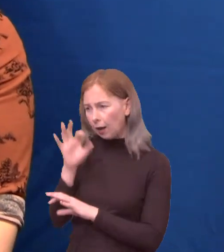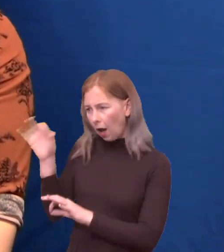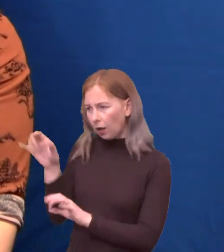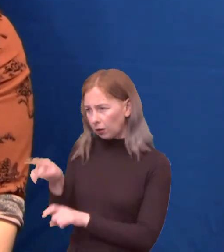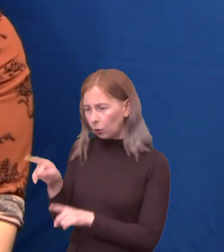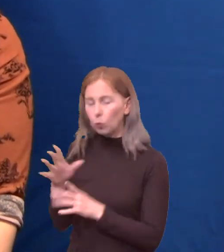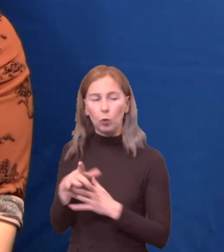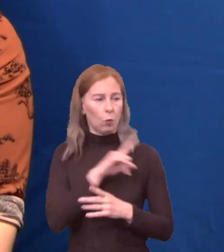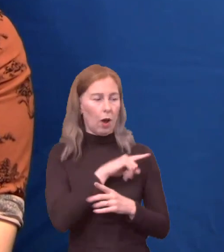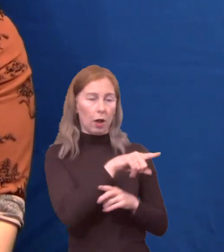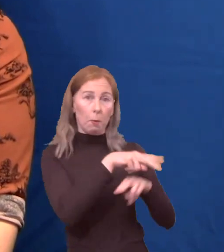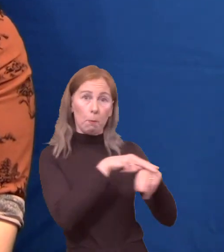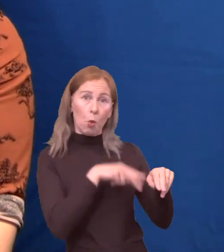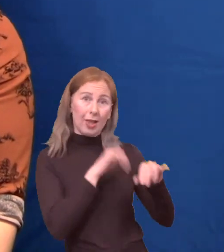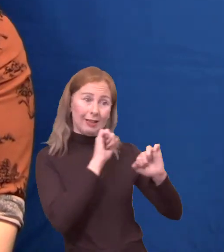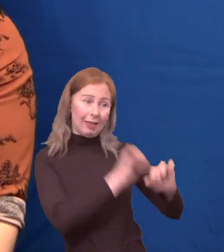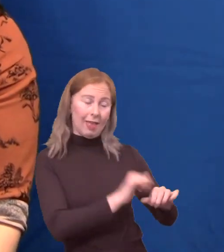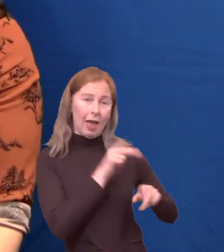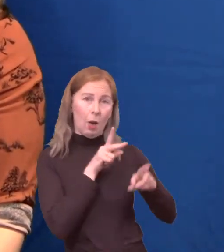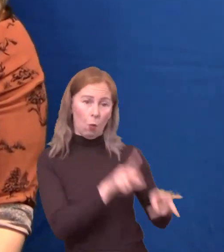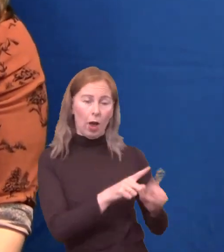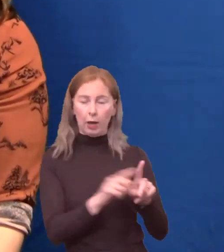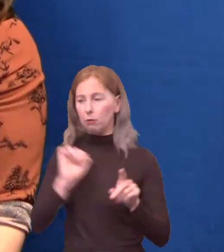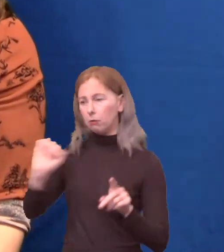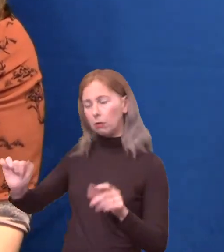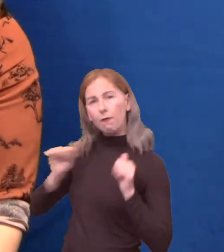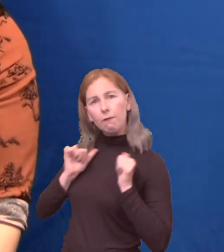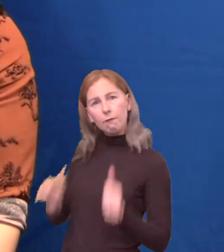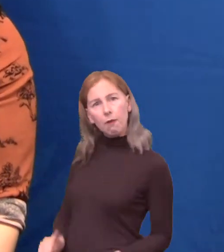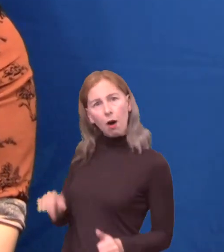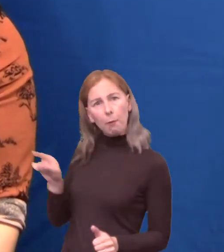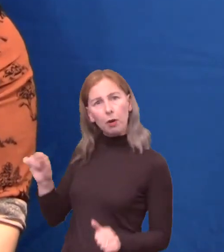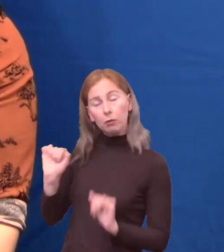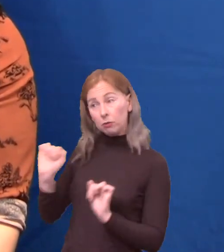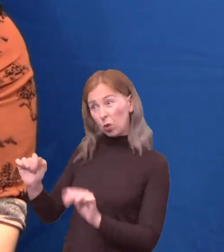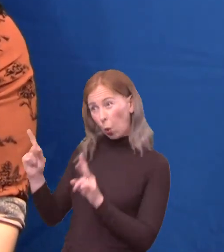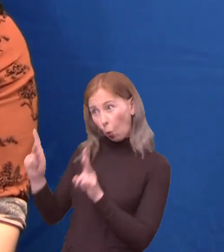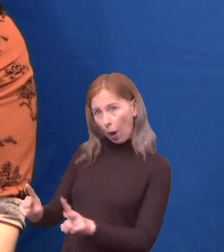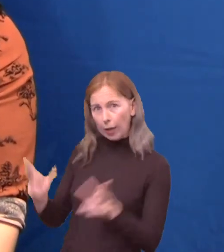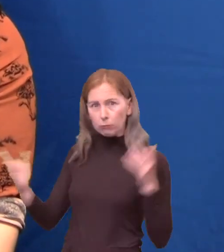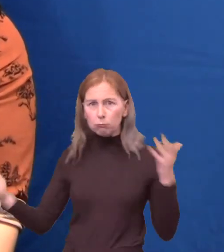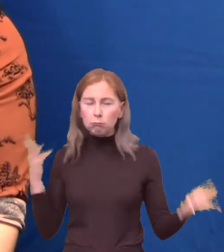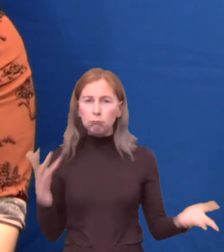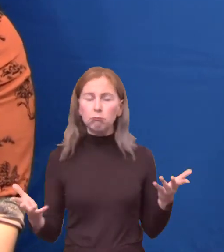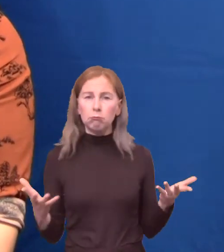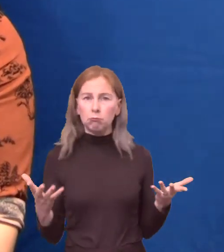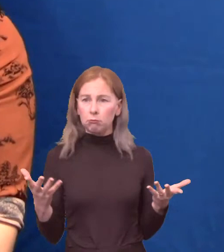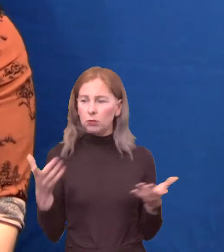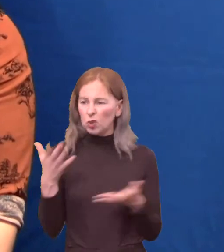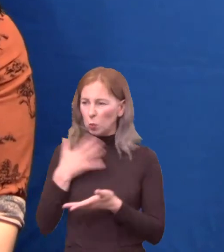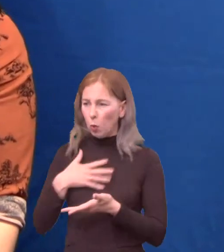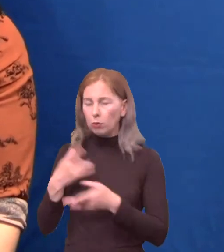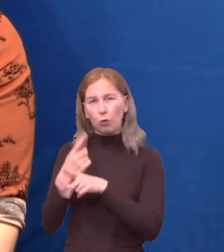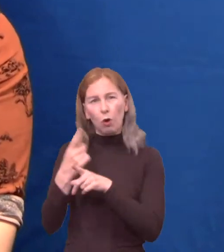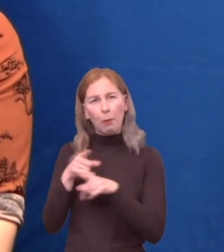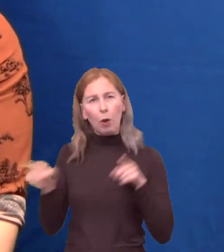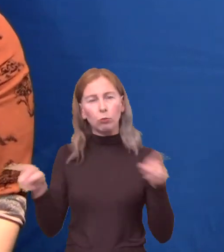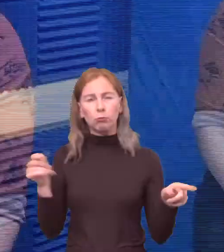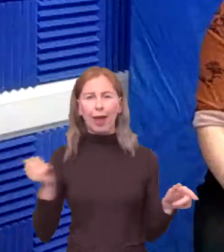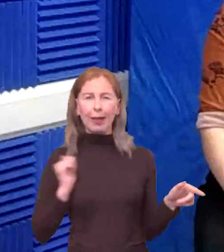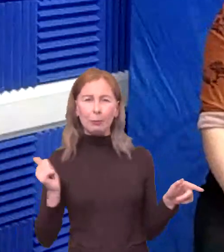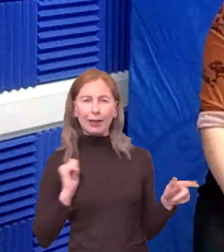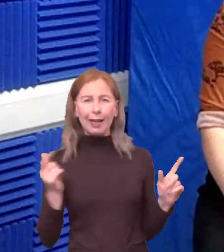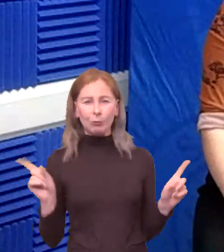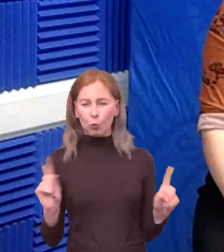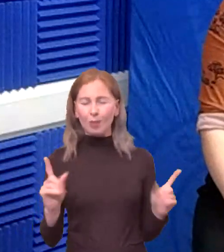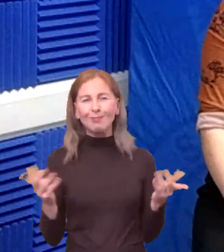police approach to livestock worrying and reports of it and what farmers and landowners might expect. So I don't know if you're able to sort of talk through what those kind of perceptions are.